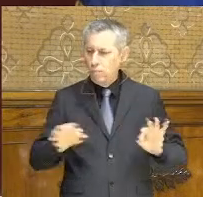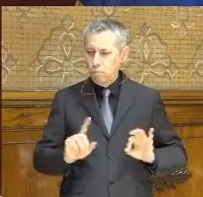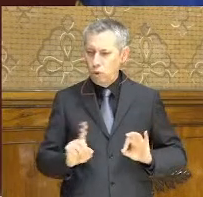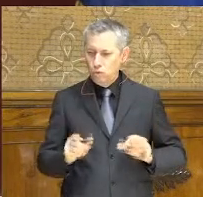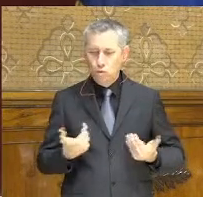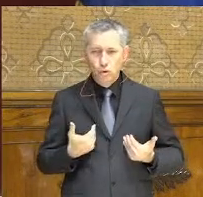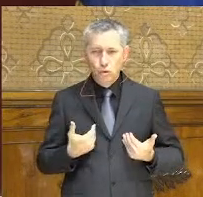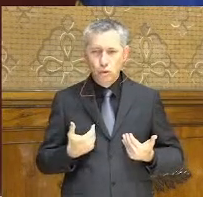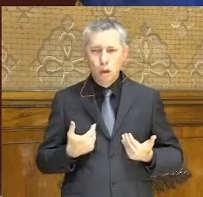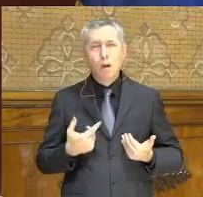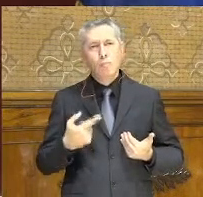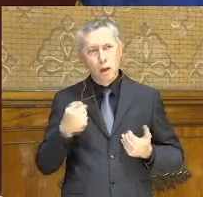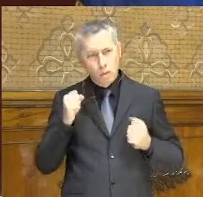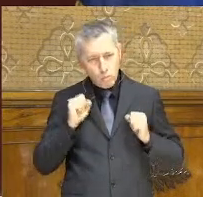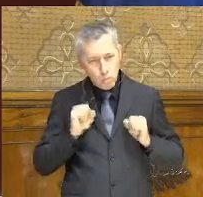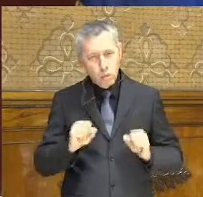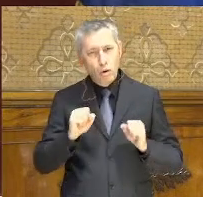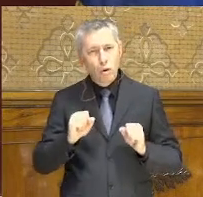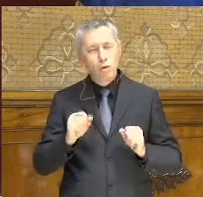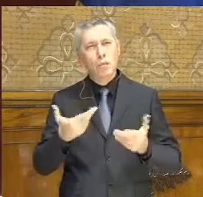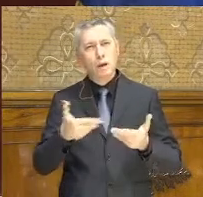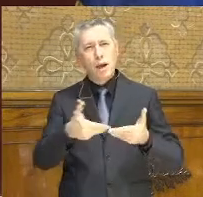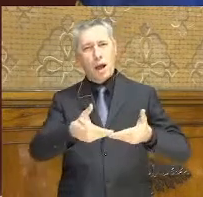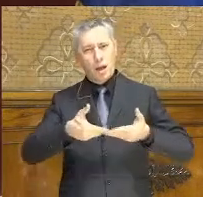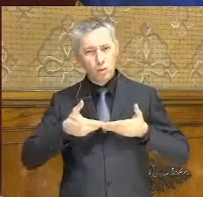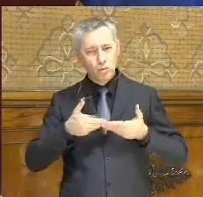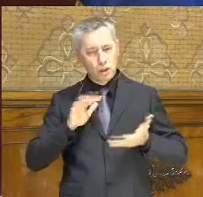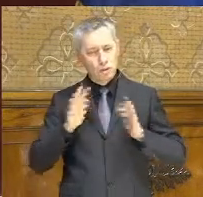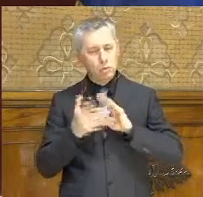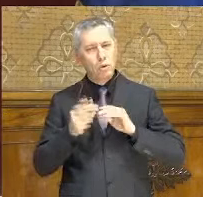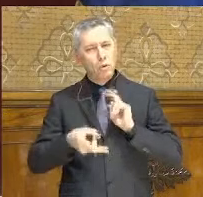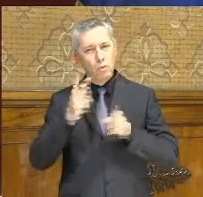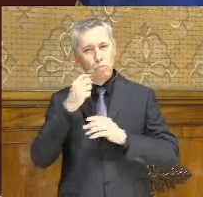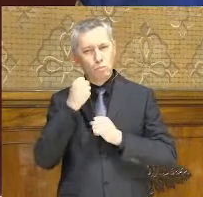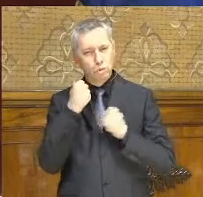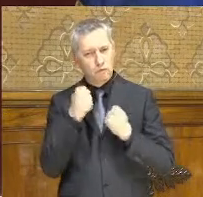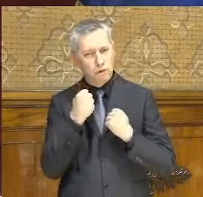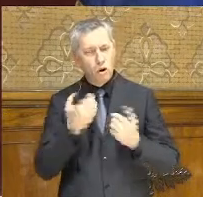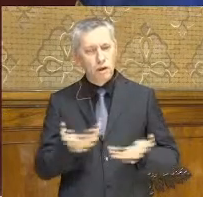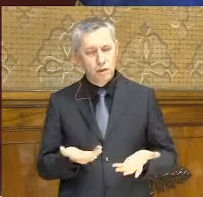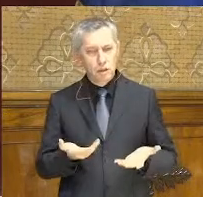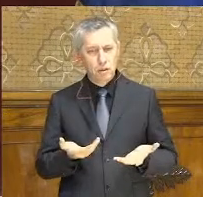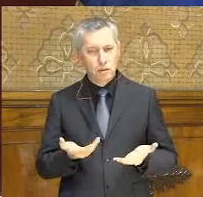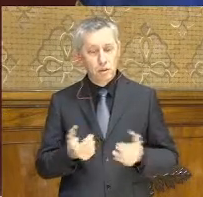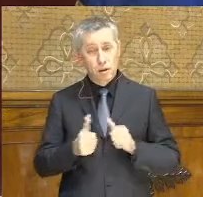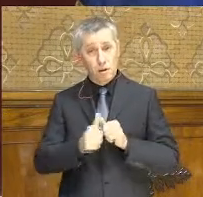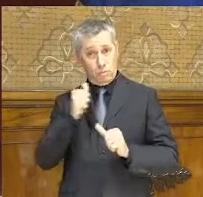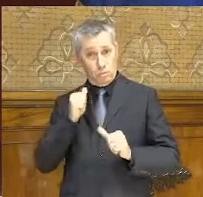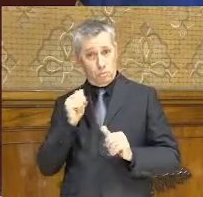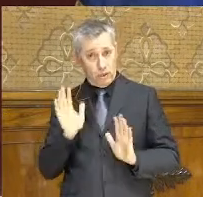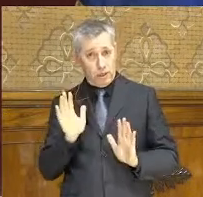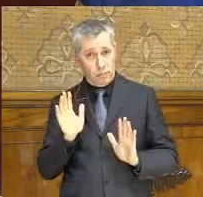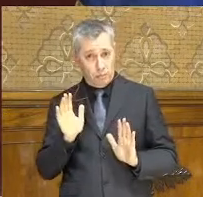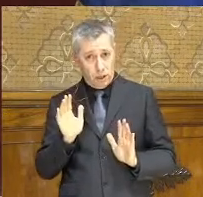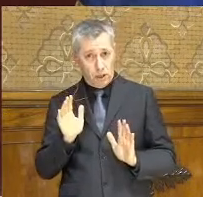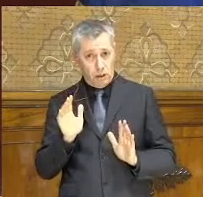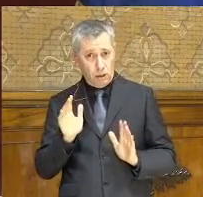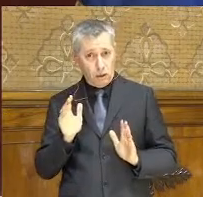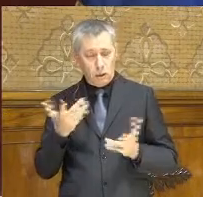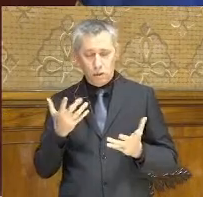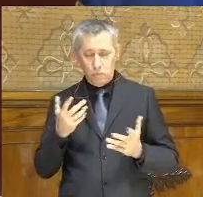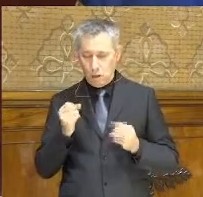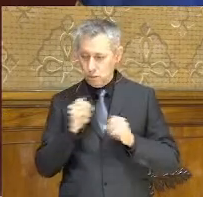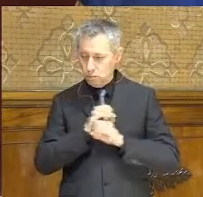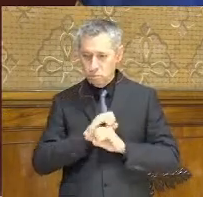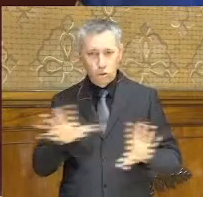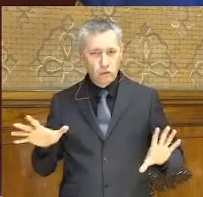point, one that primes you for becoming an effective oppositional agent, taking you back at first